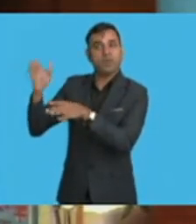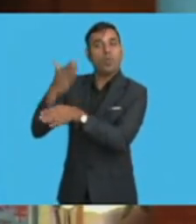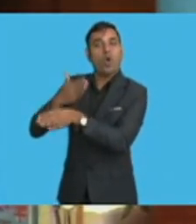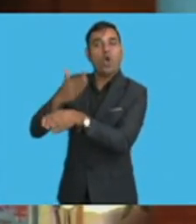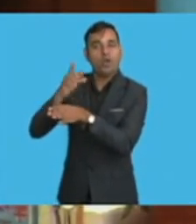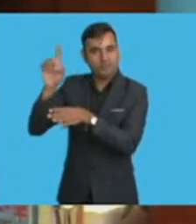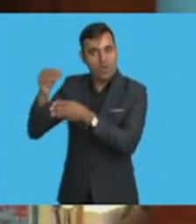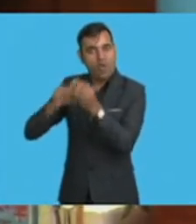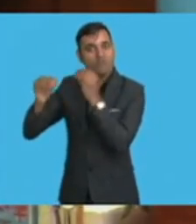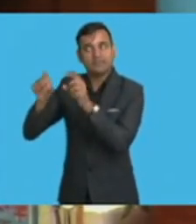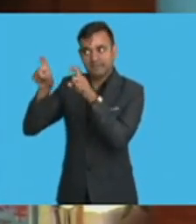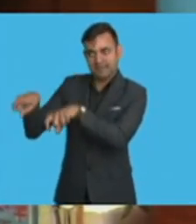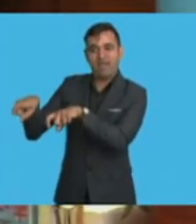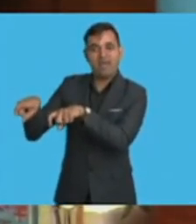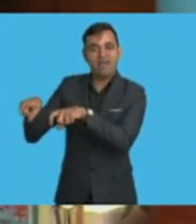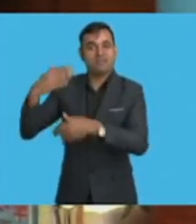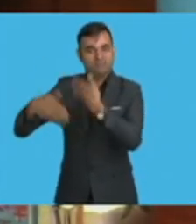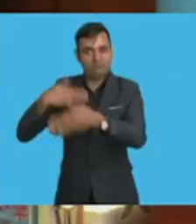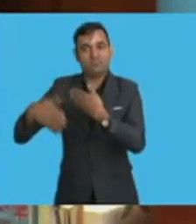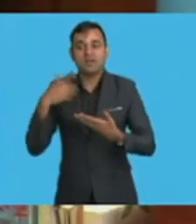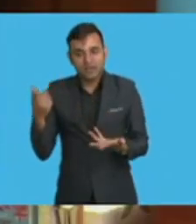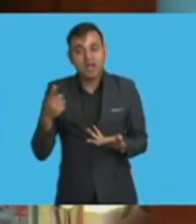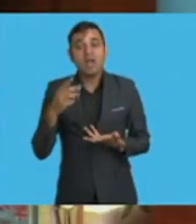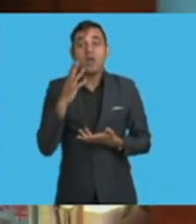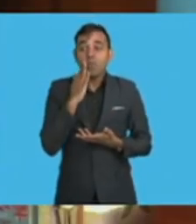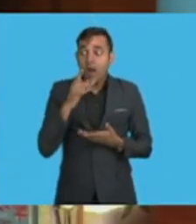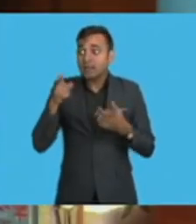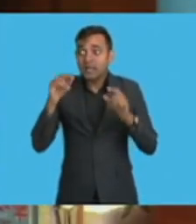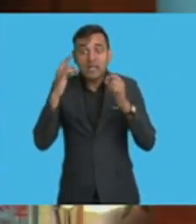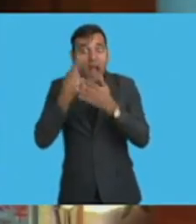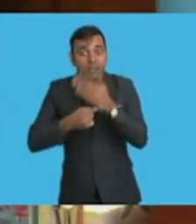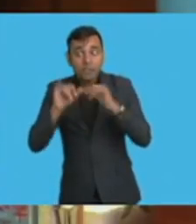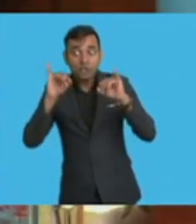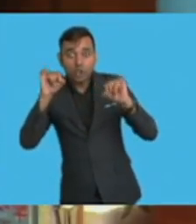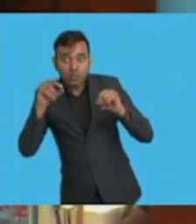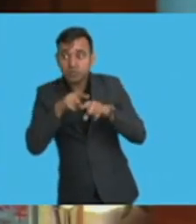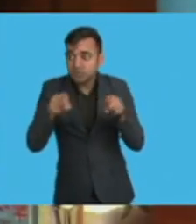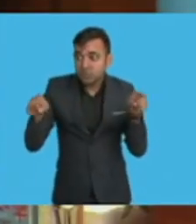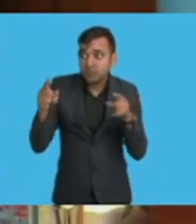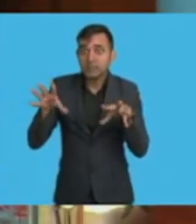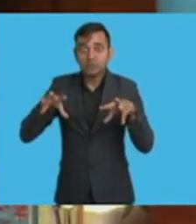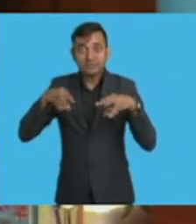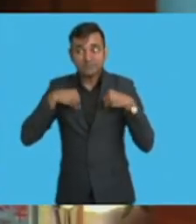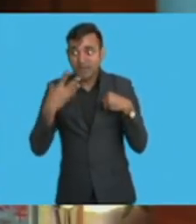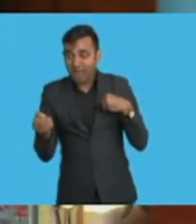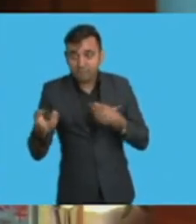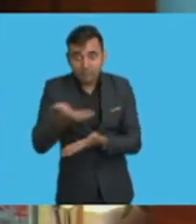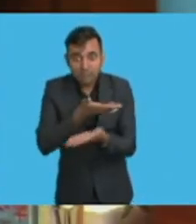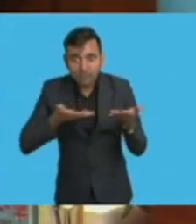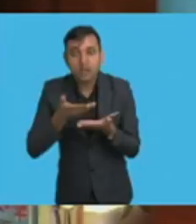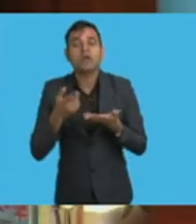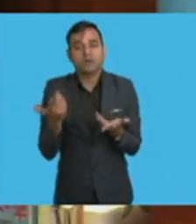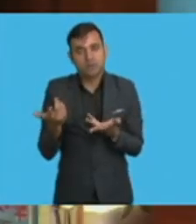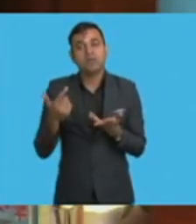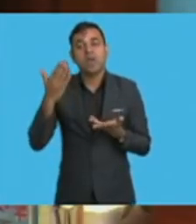information, I've noted some of the issues raised by honourable members, including the issue raised by the Honourable Professor Biman Prasad that the powers of the